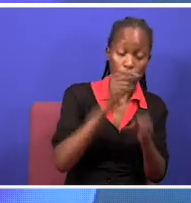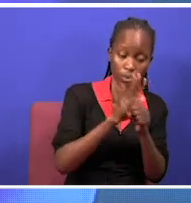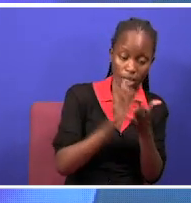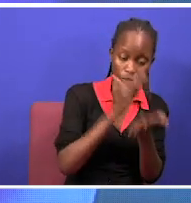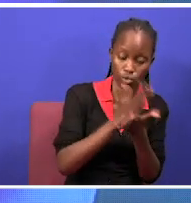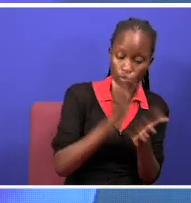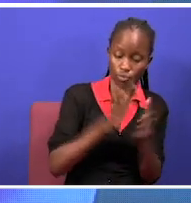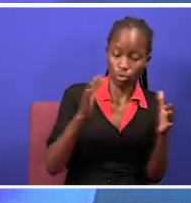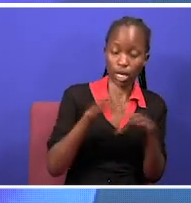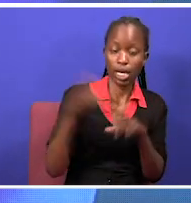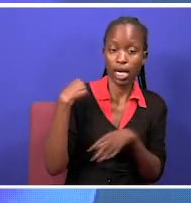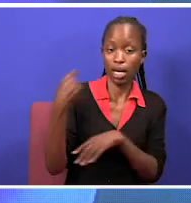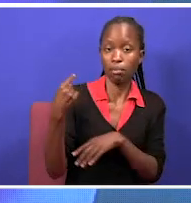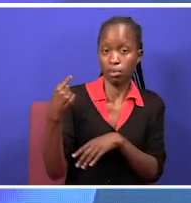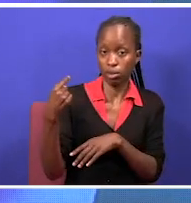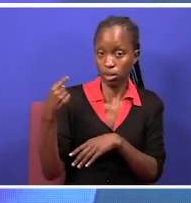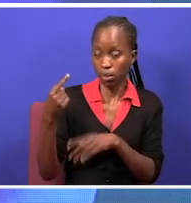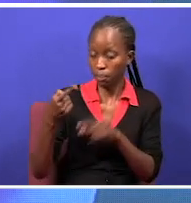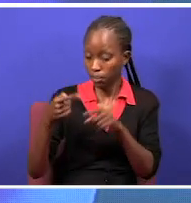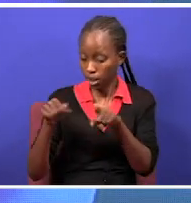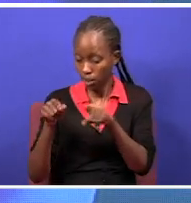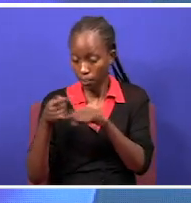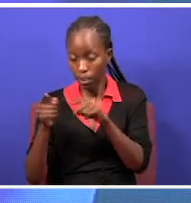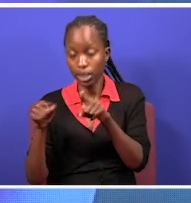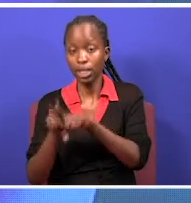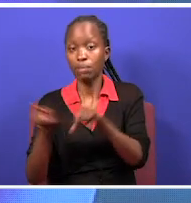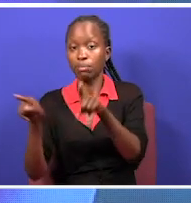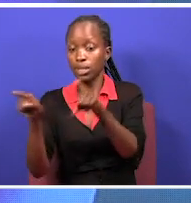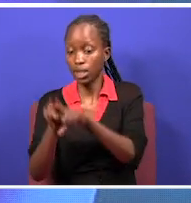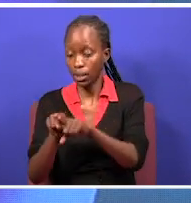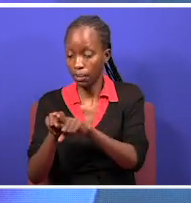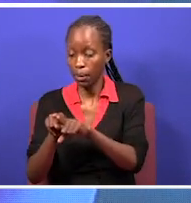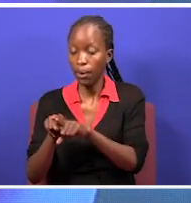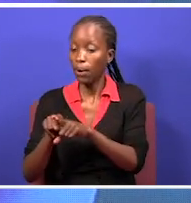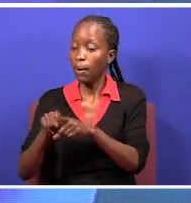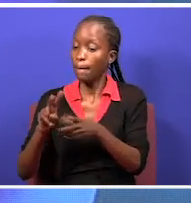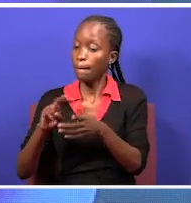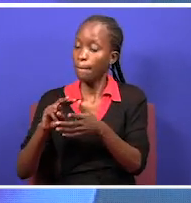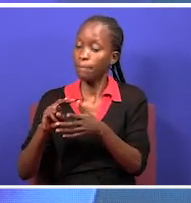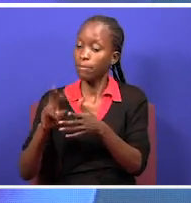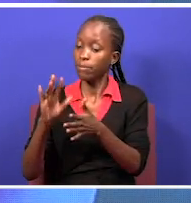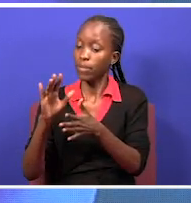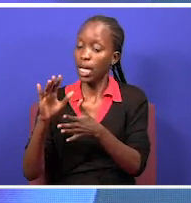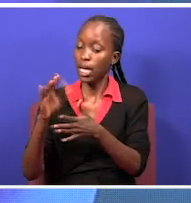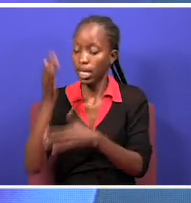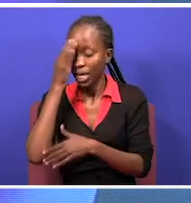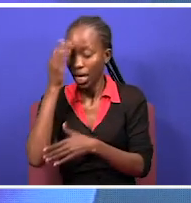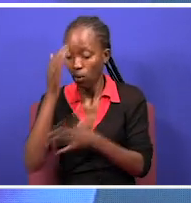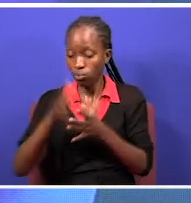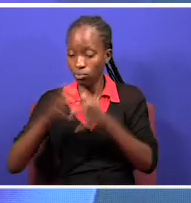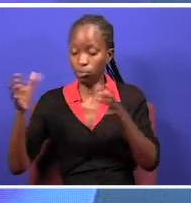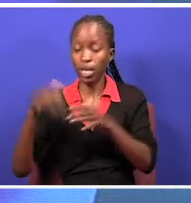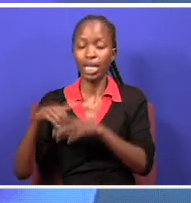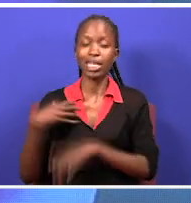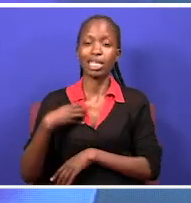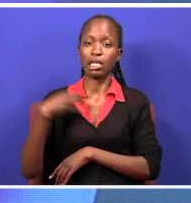to increase in numbers, but it is actually also increase in material things, you